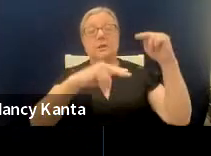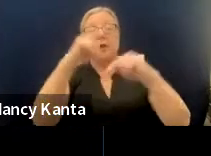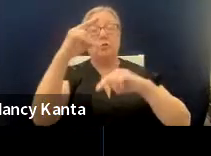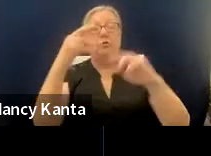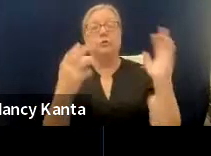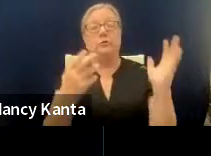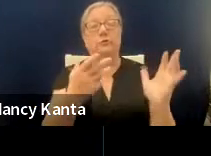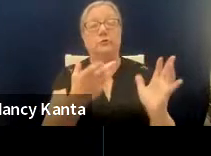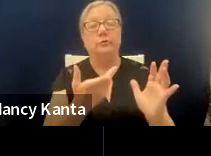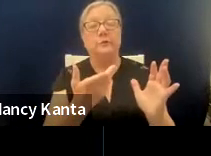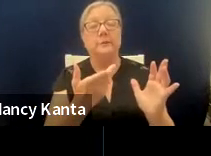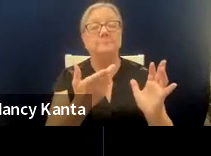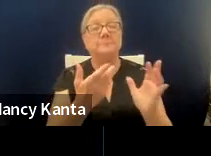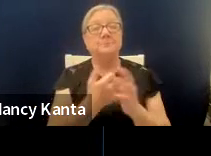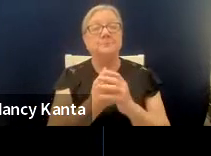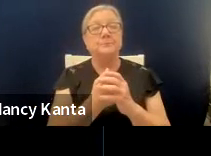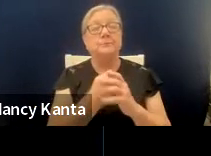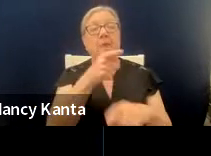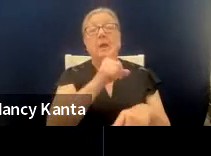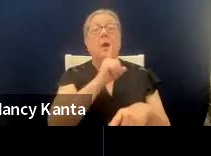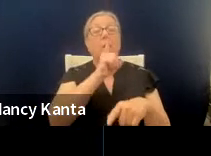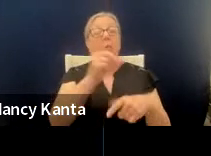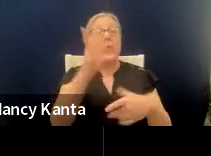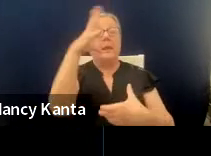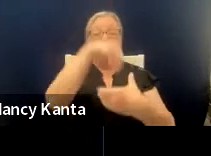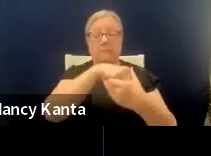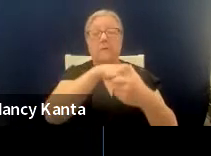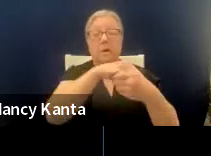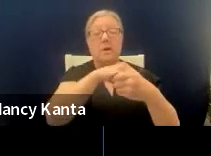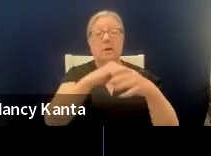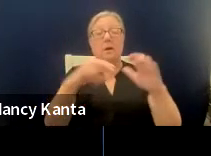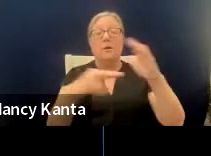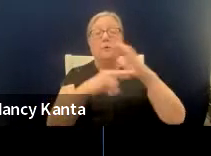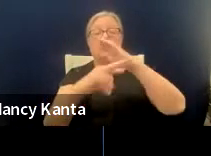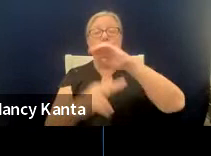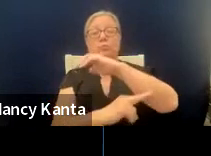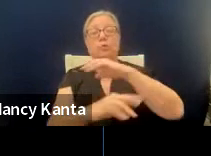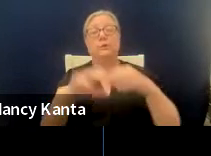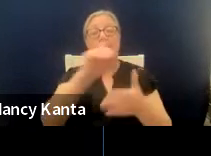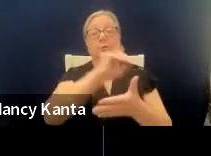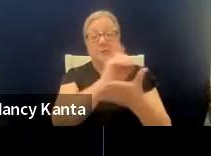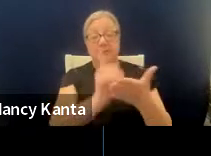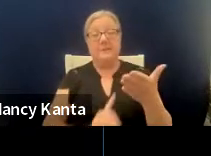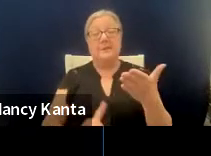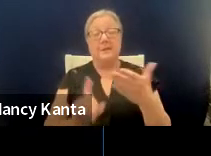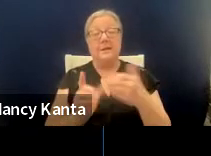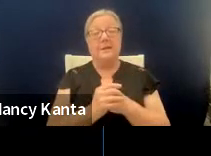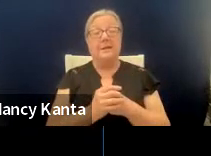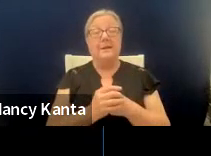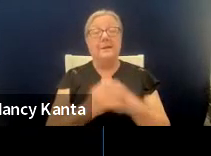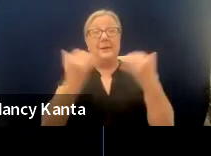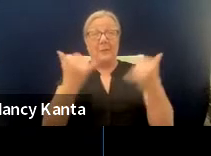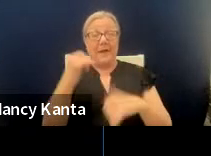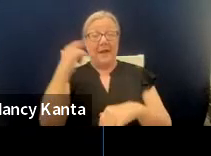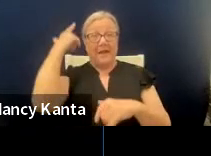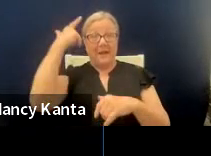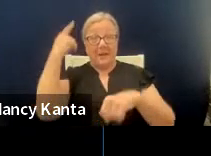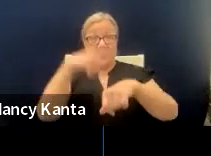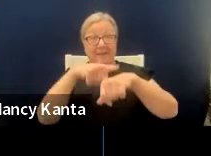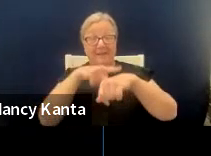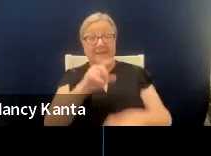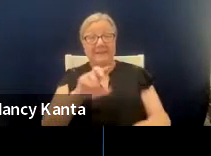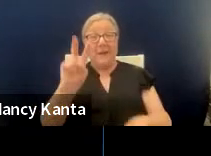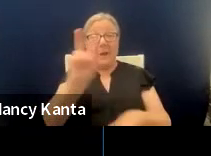heavily involved in the bridge design. And so right now it's like 2 a.m. there. So